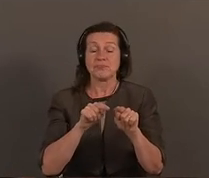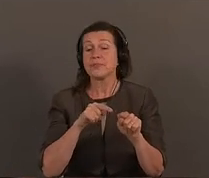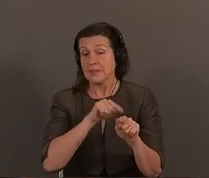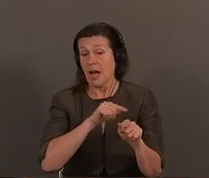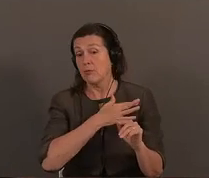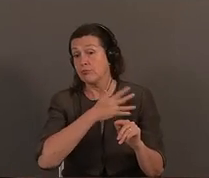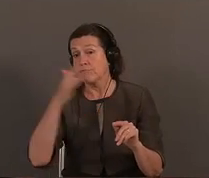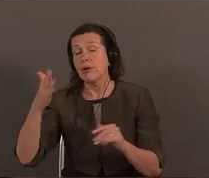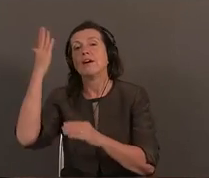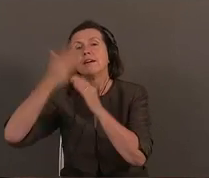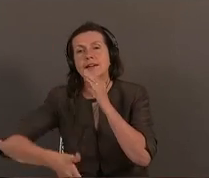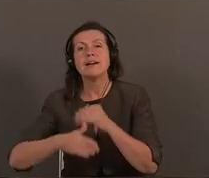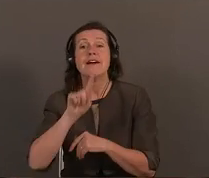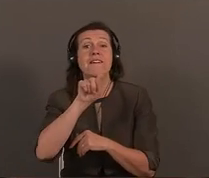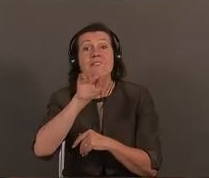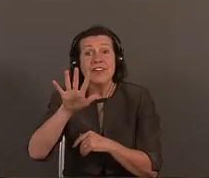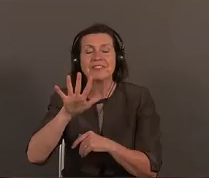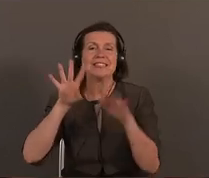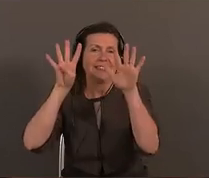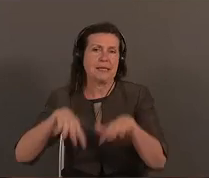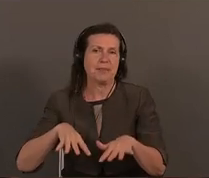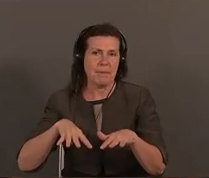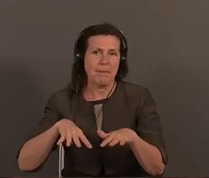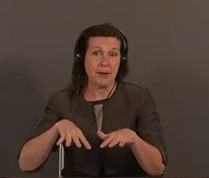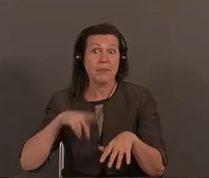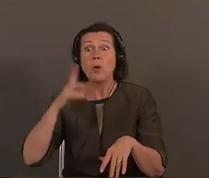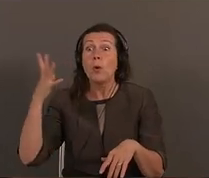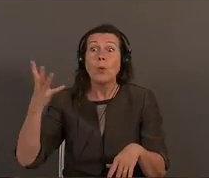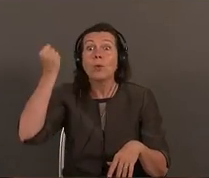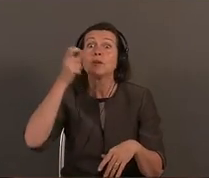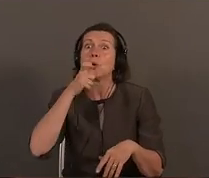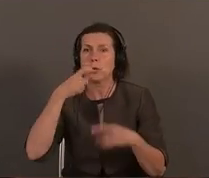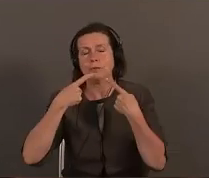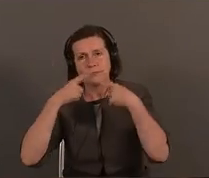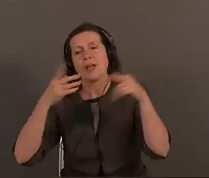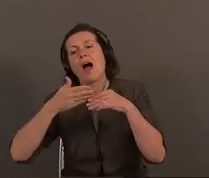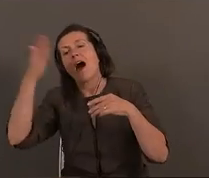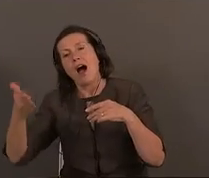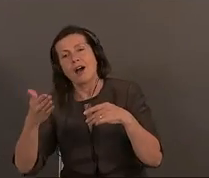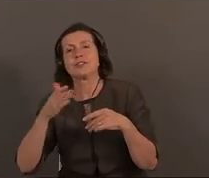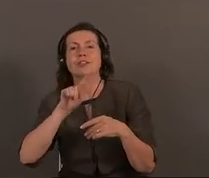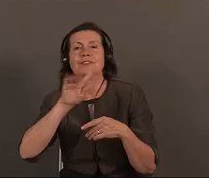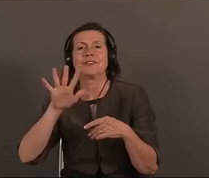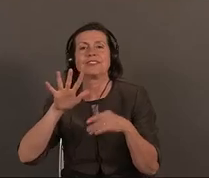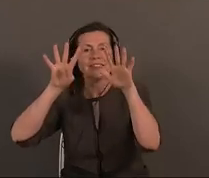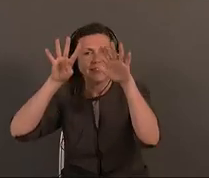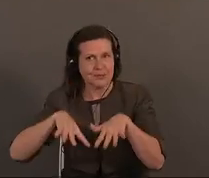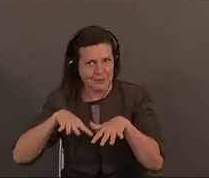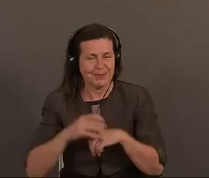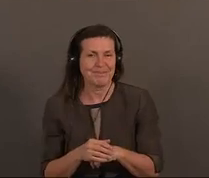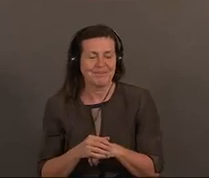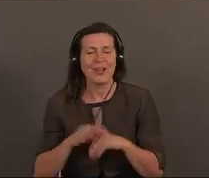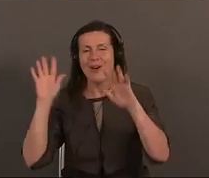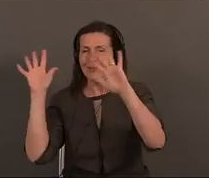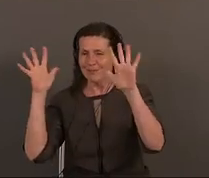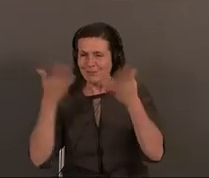of September, and the winners will be announced shortly afterwards. Thank you very much to you all. A big applause to